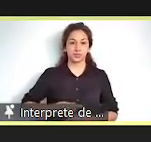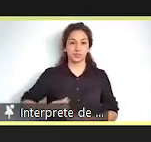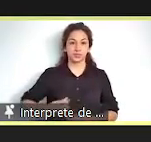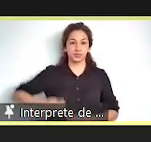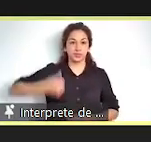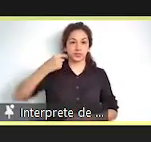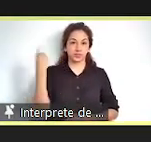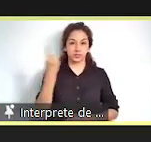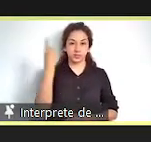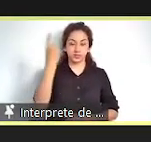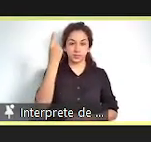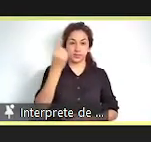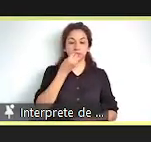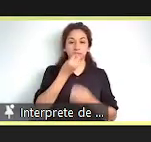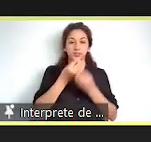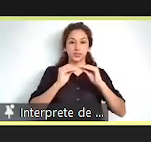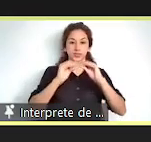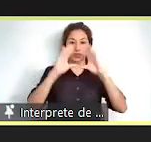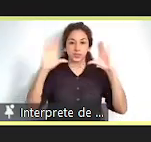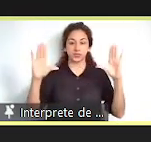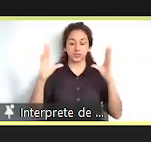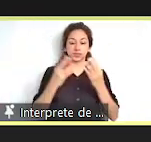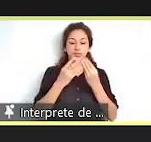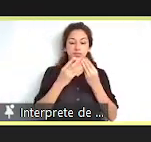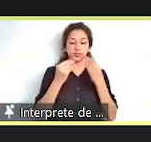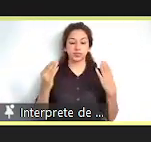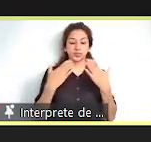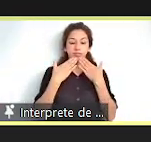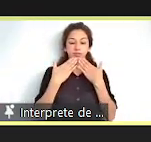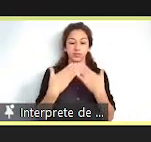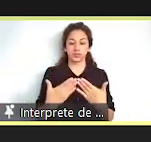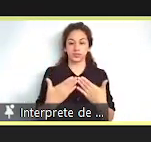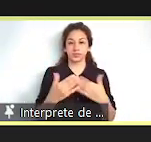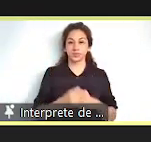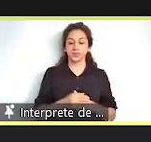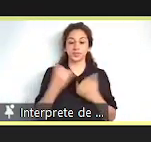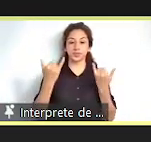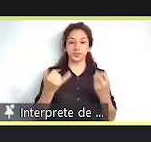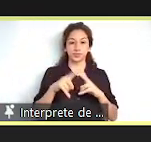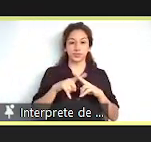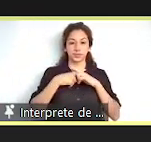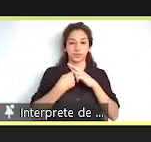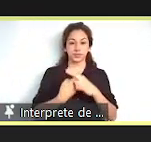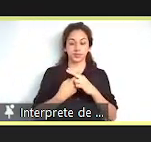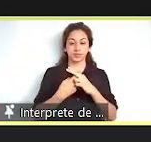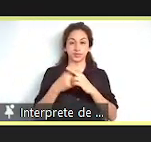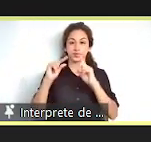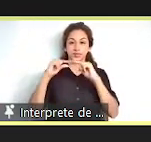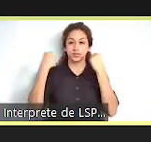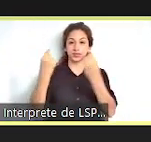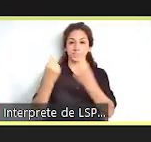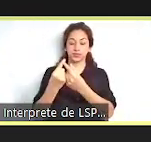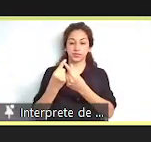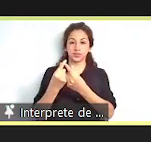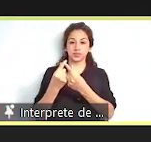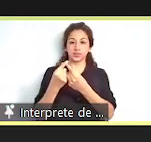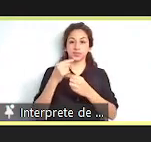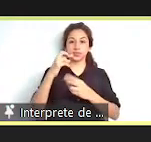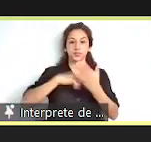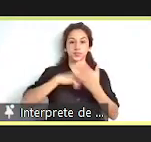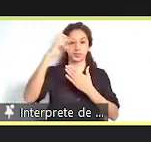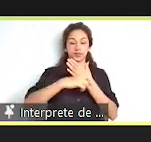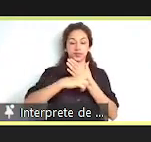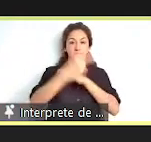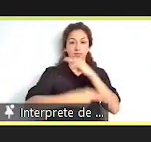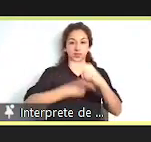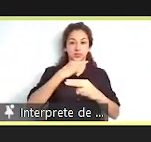we will now have a floor over to the general director thank you very much good morning we would like to start this panel